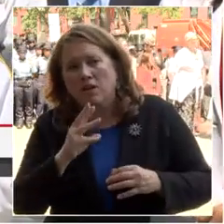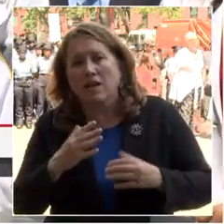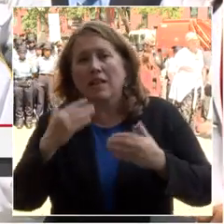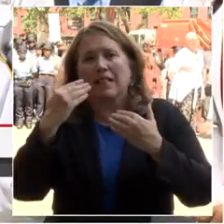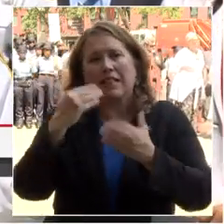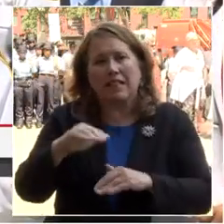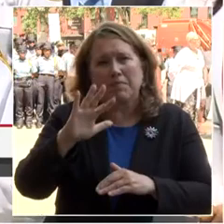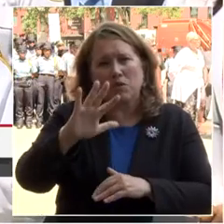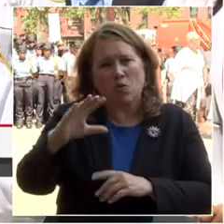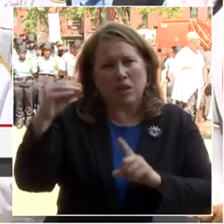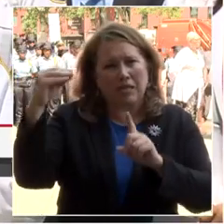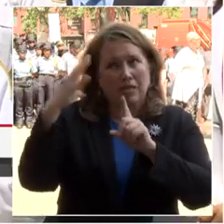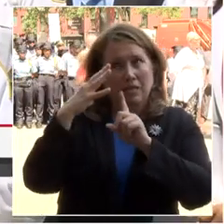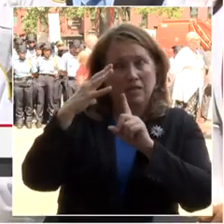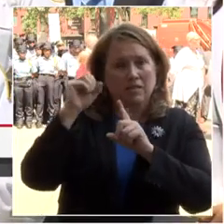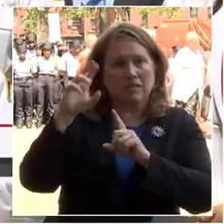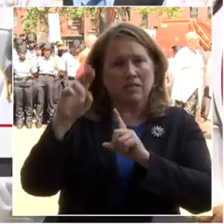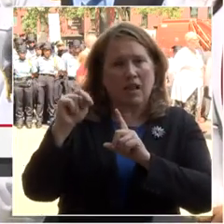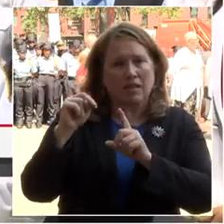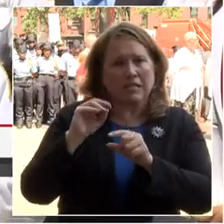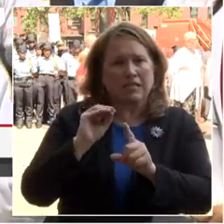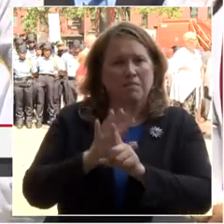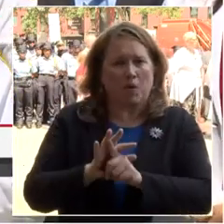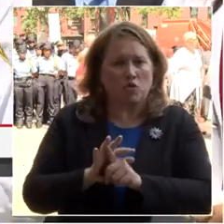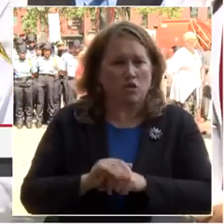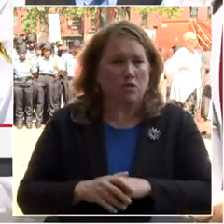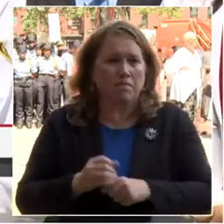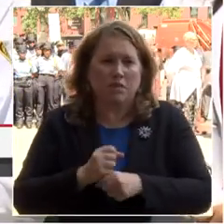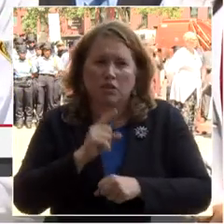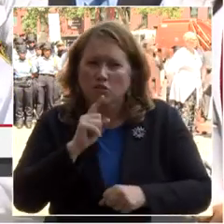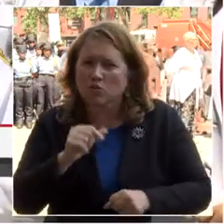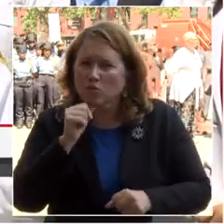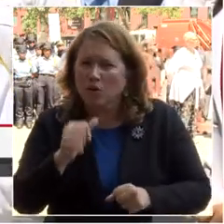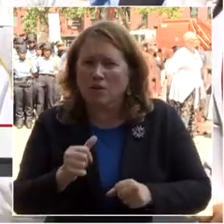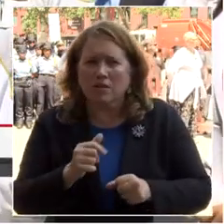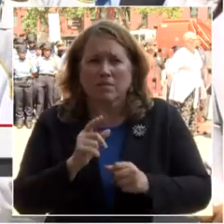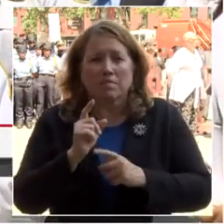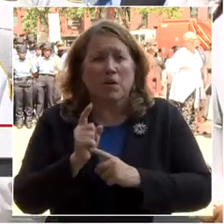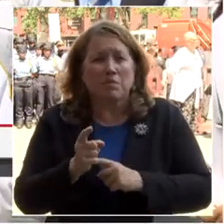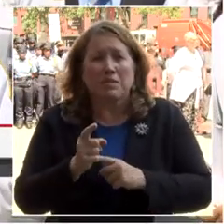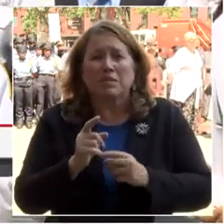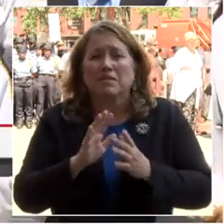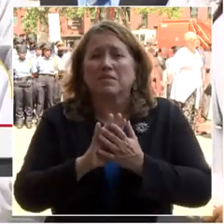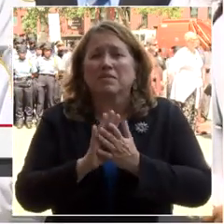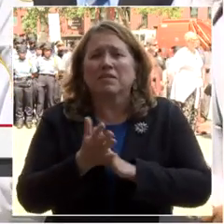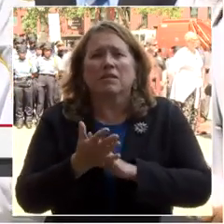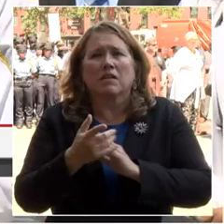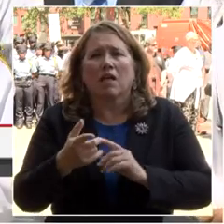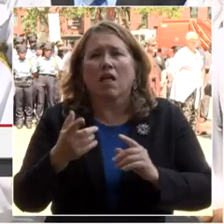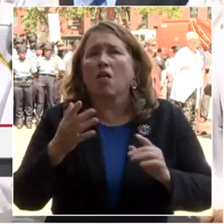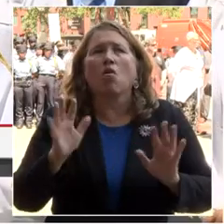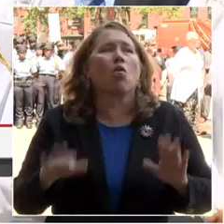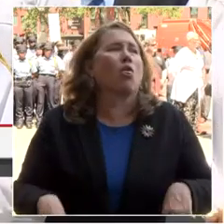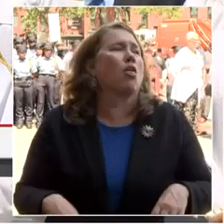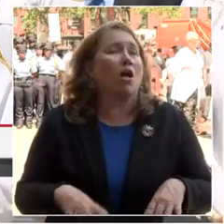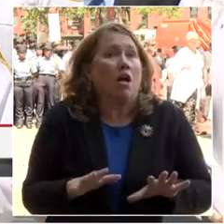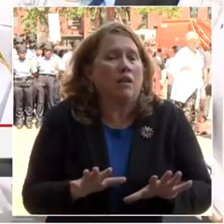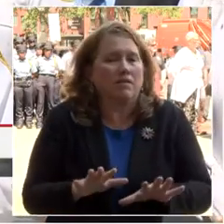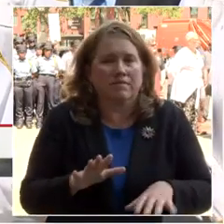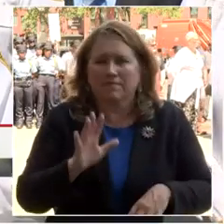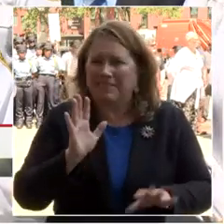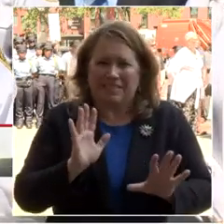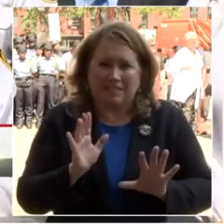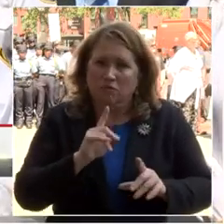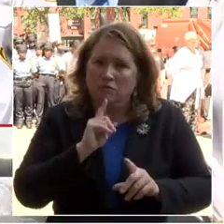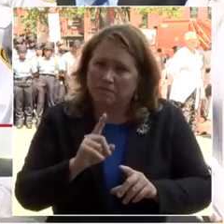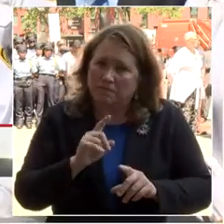4th. Most of these tips are common sense, so please don't let the moment get away from you. Think safe, be safe, and please visit